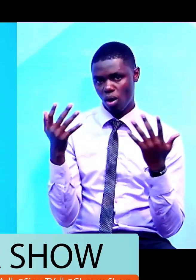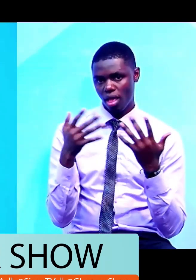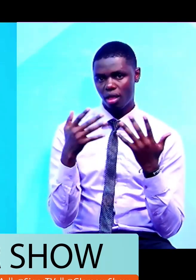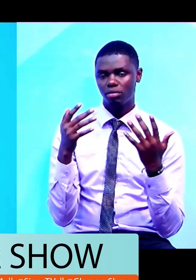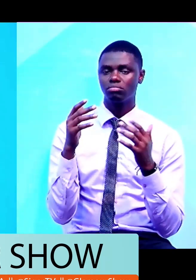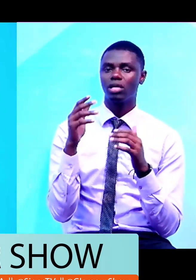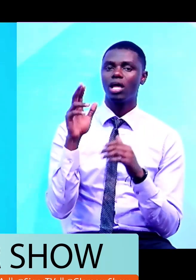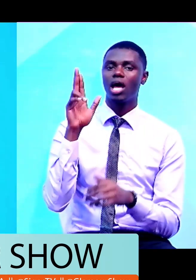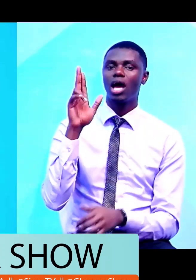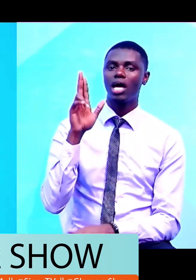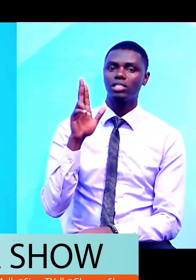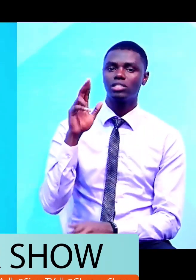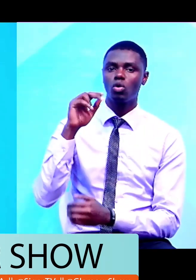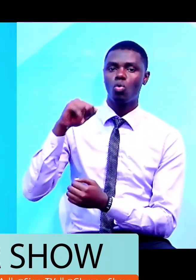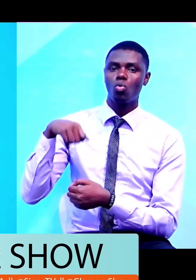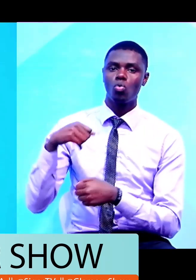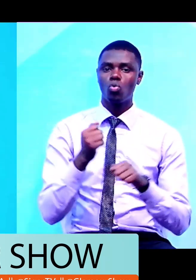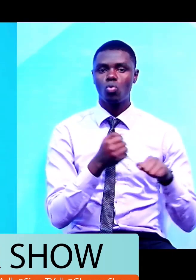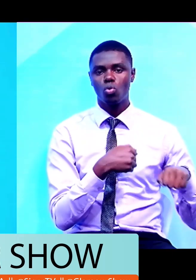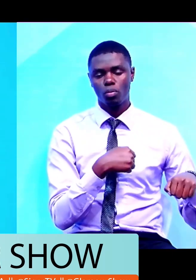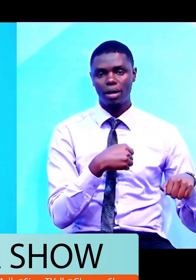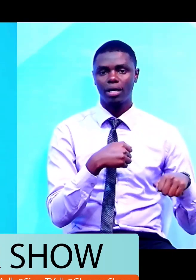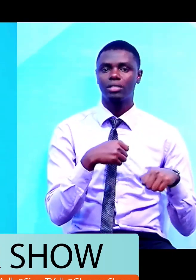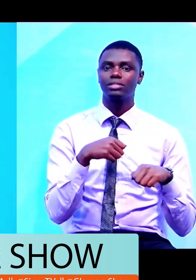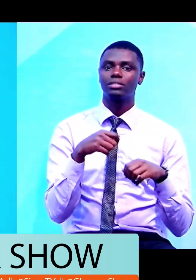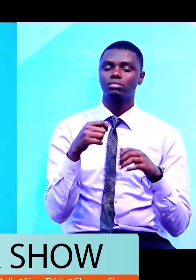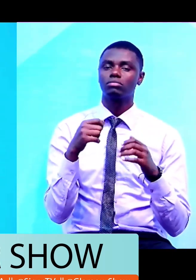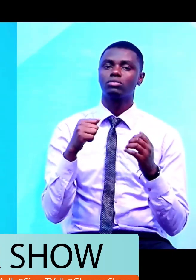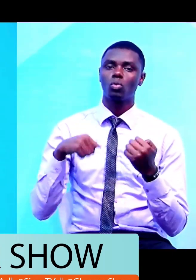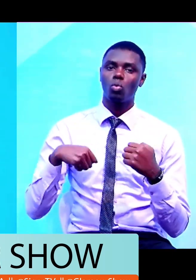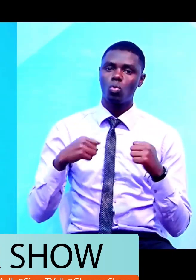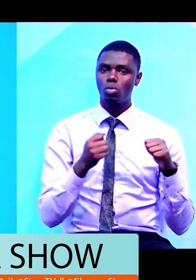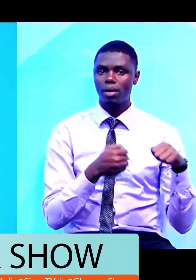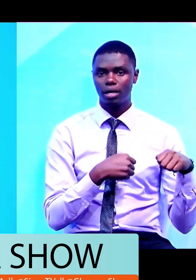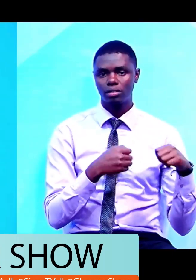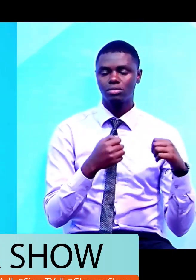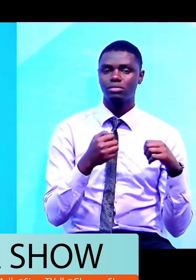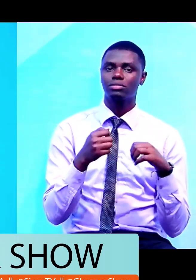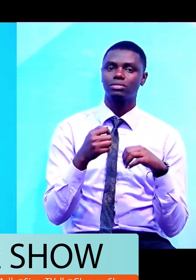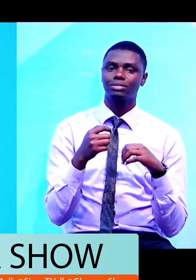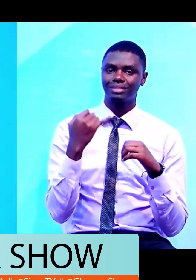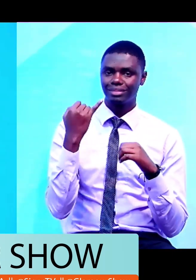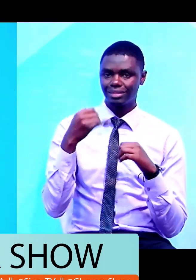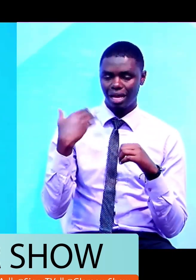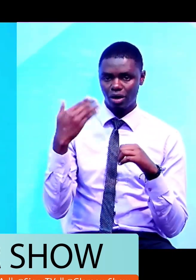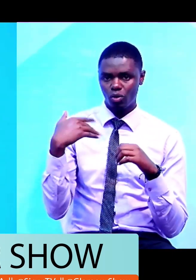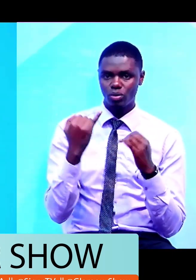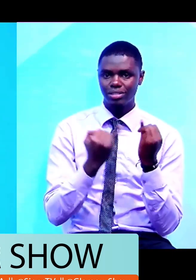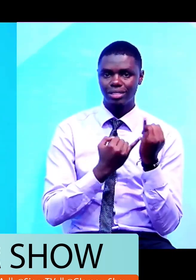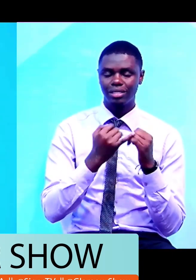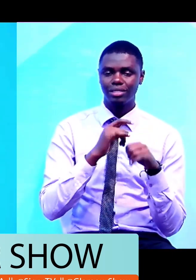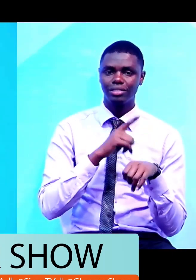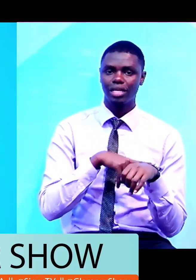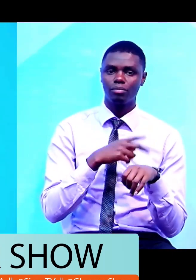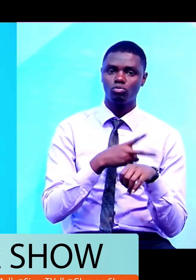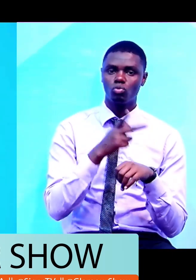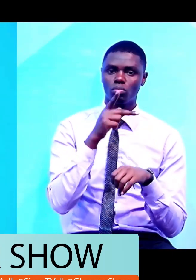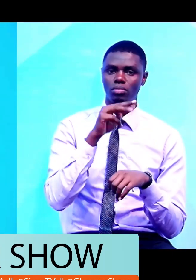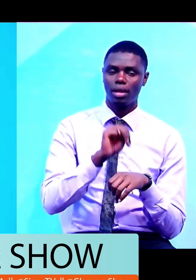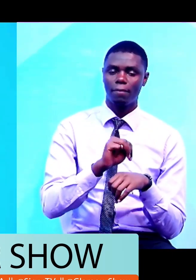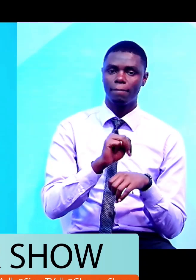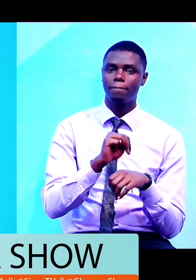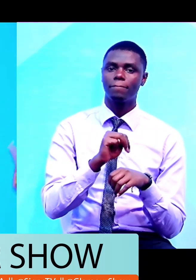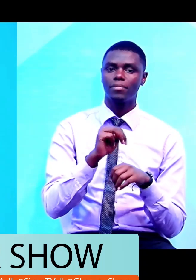Uhuru Park every Saturday from 2 p.m. and that's how I work.